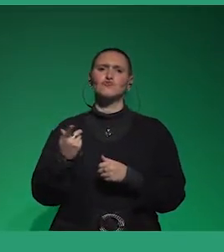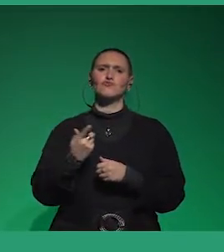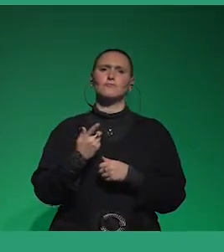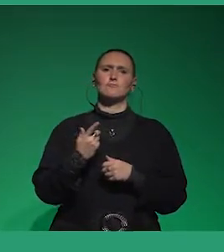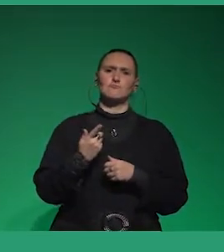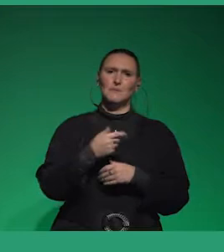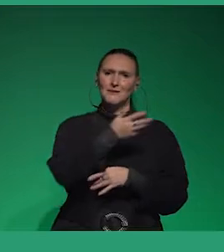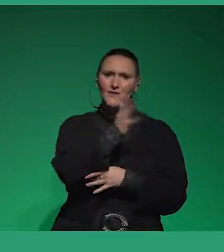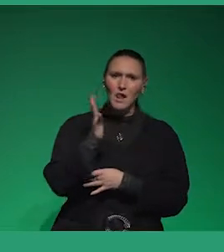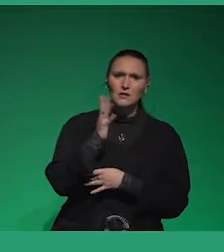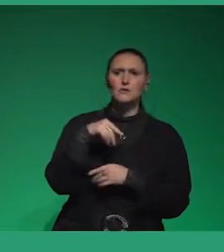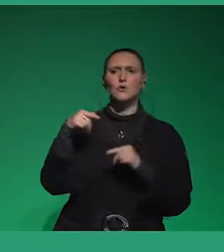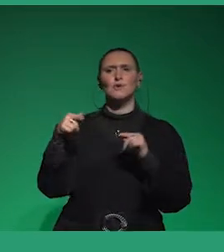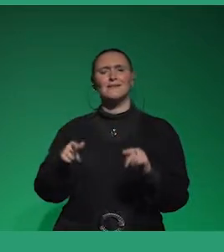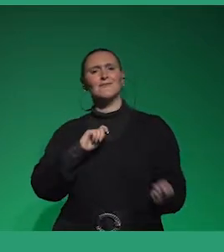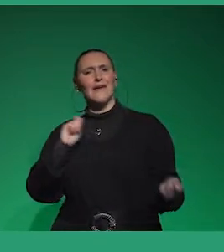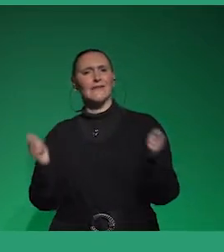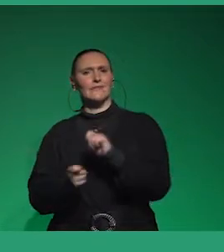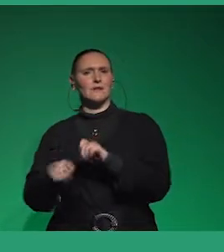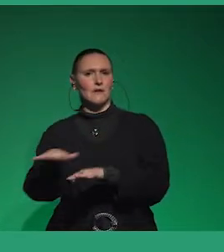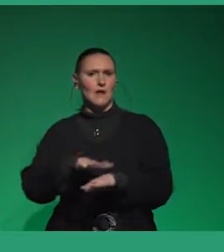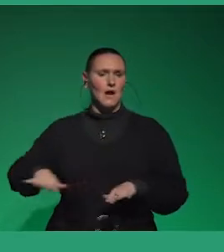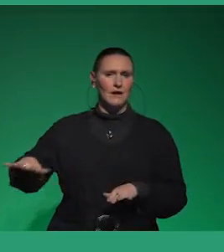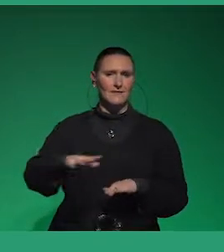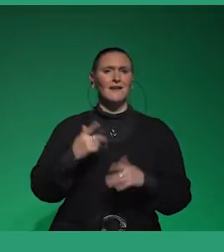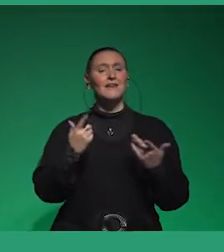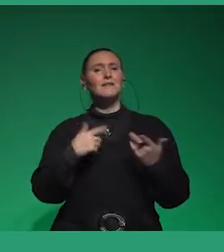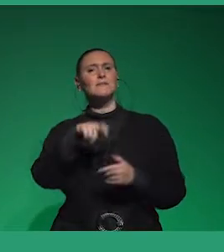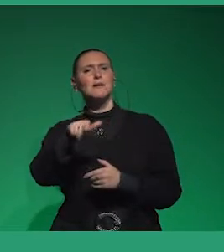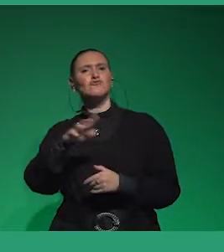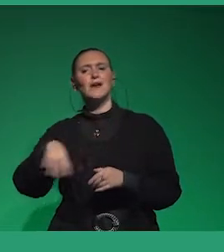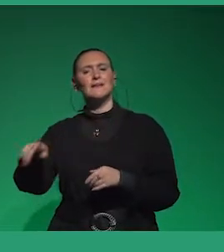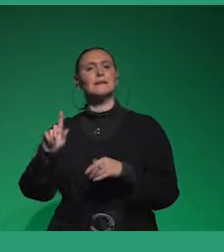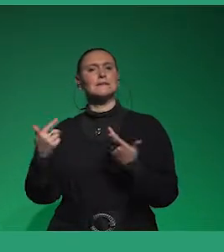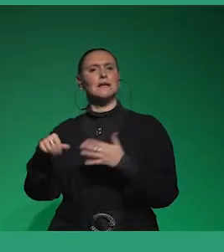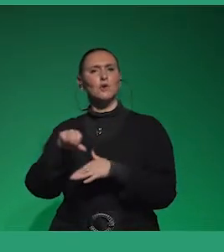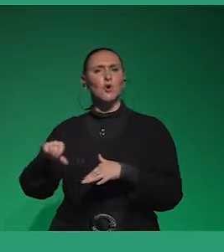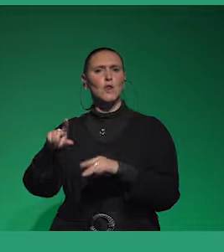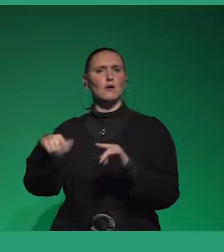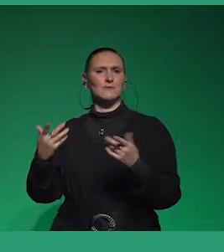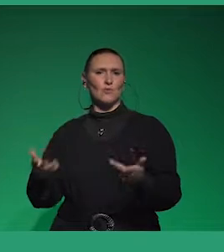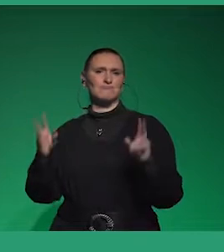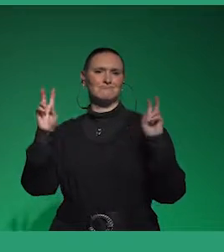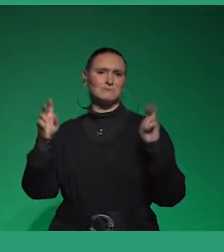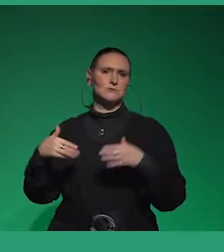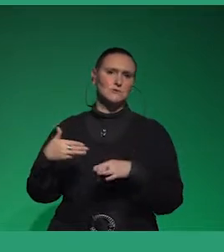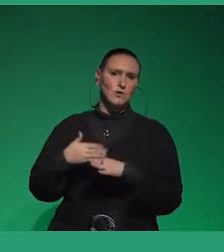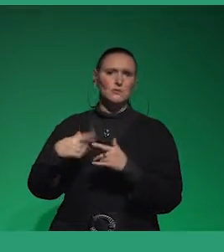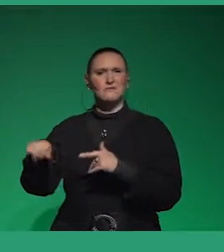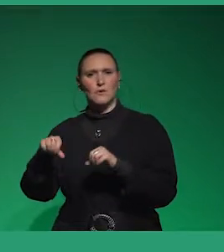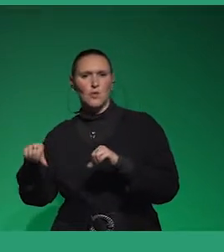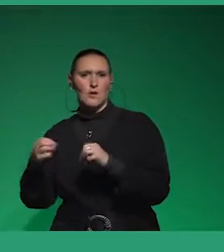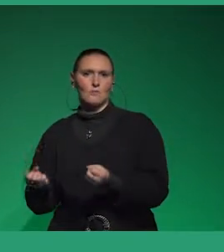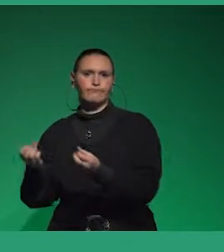the converted land where humans are using the oil palm to make the livelihoods. And what we aim for is to see if we